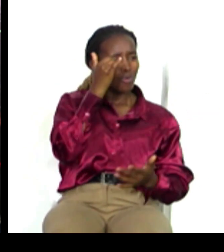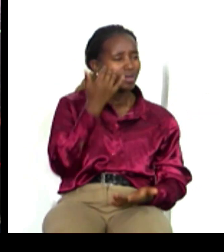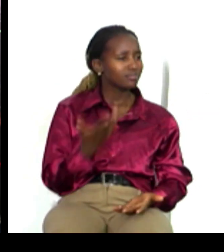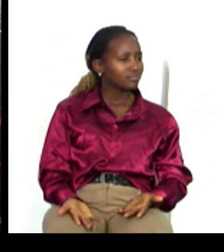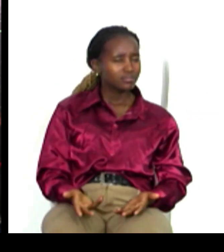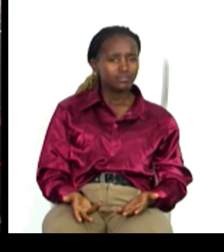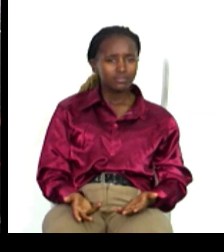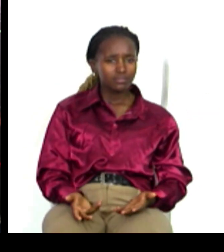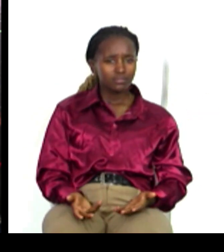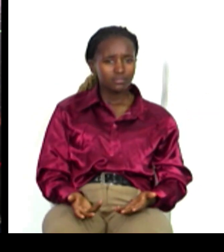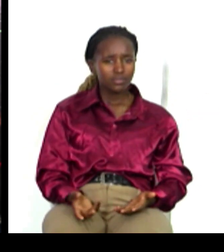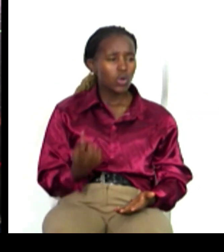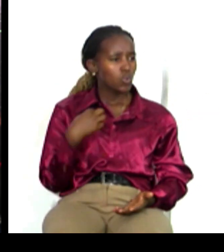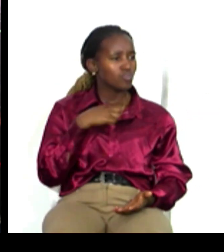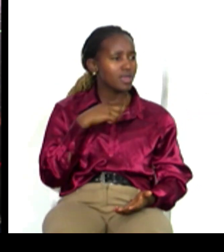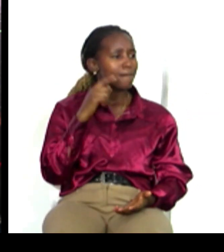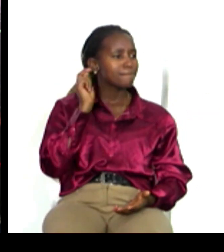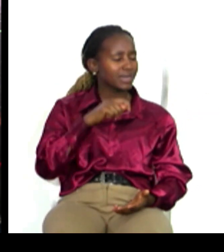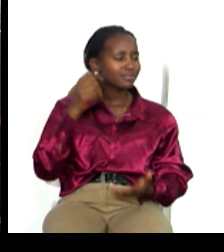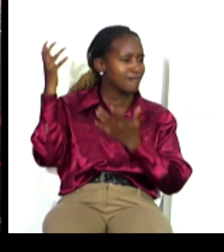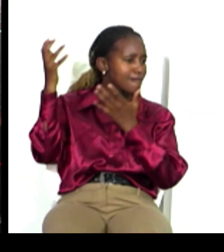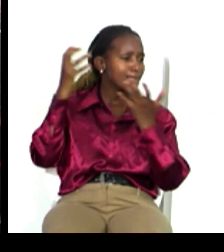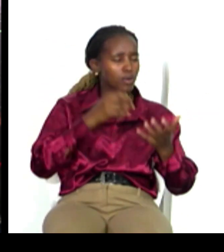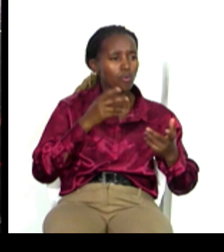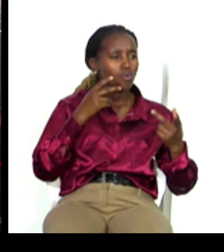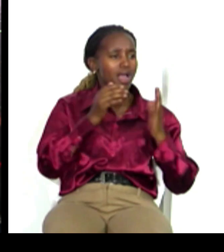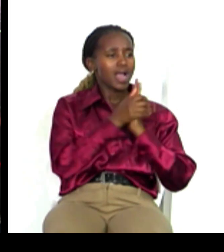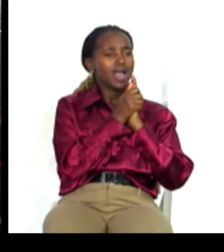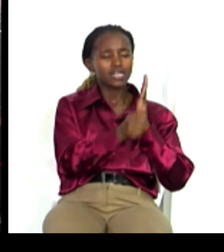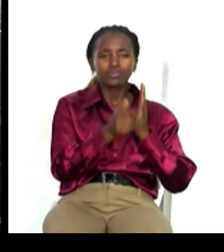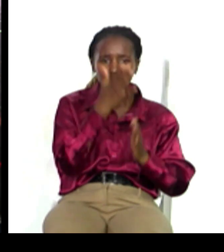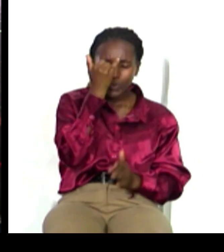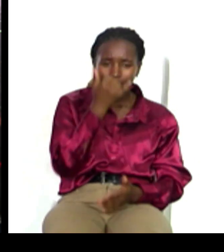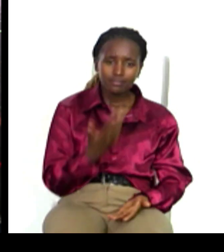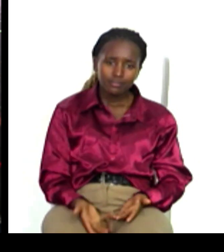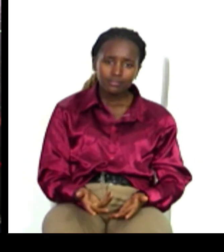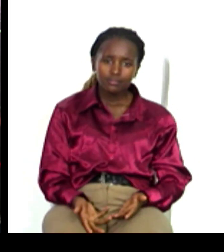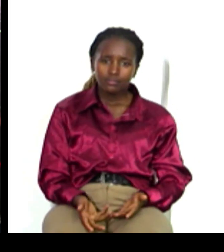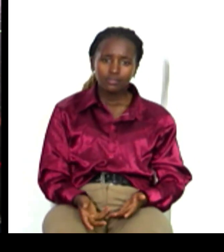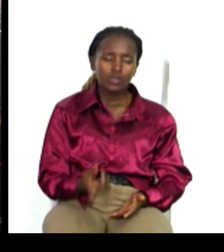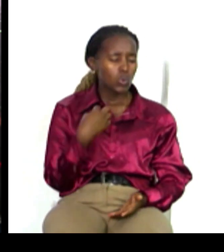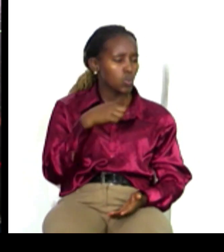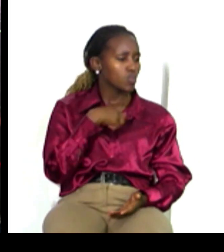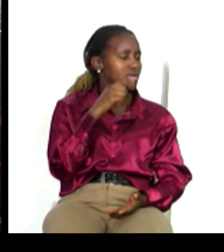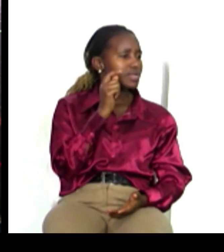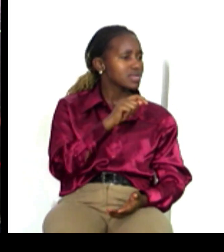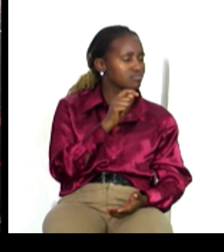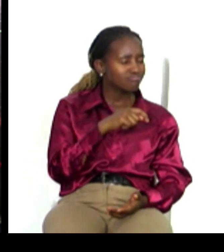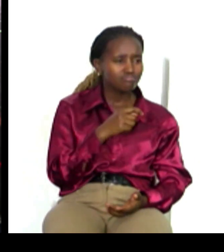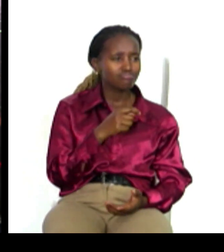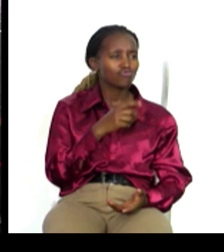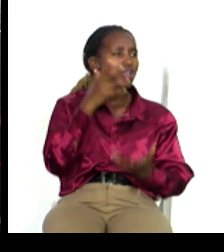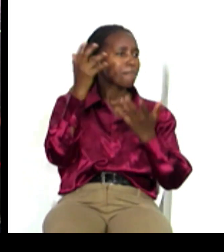need to import expertise on making our roads? Do we really need to